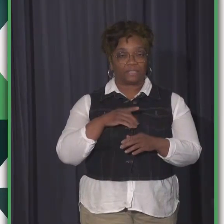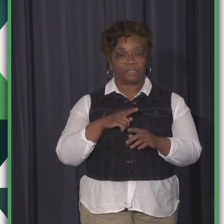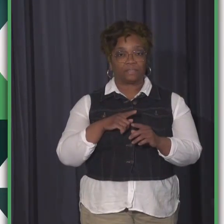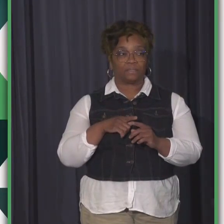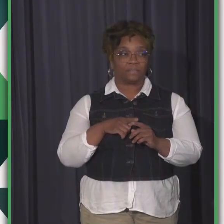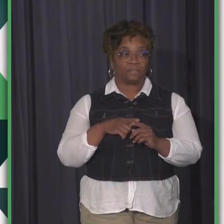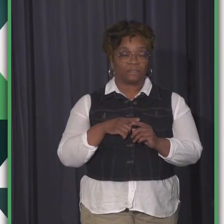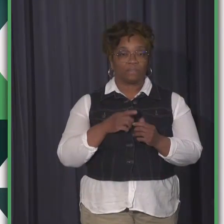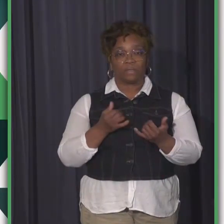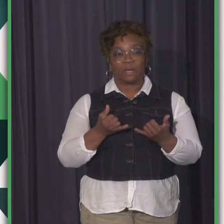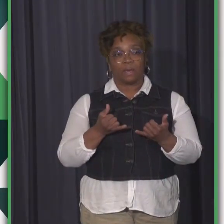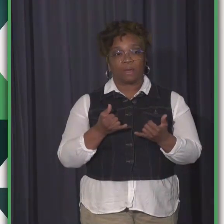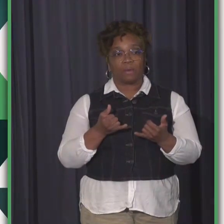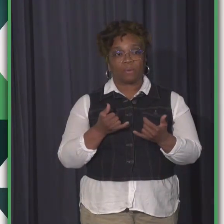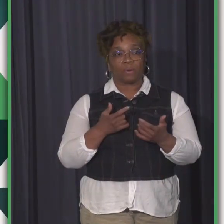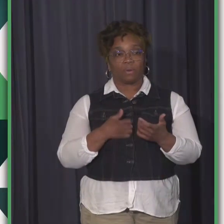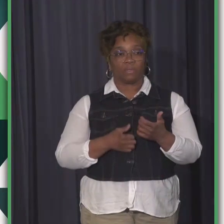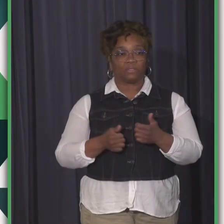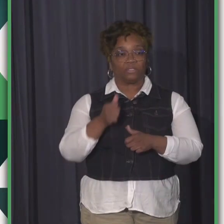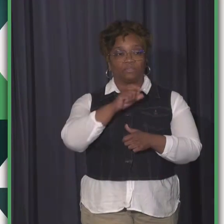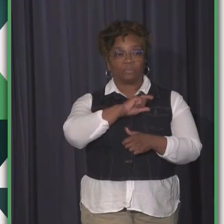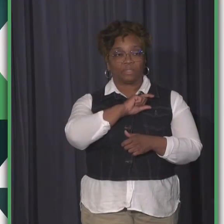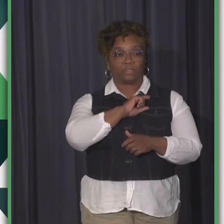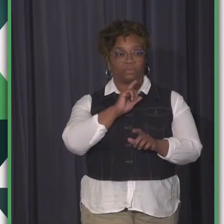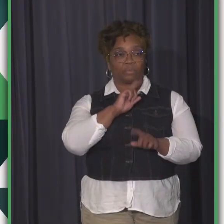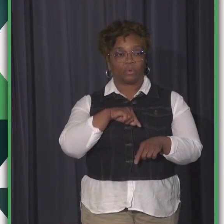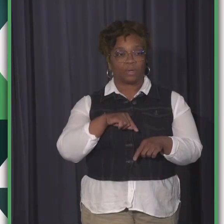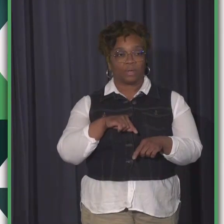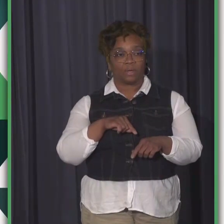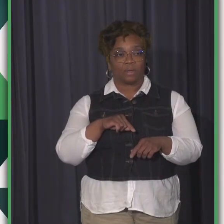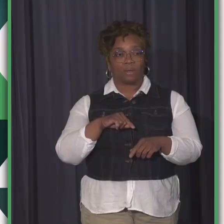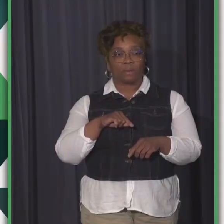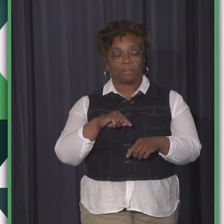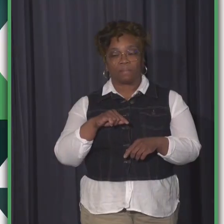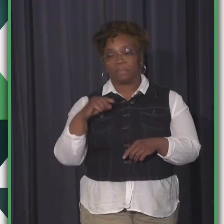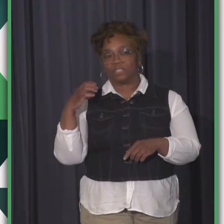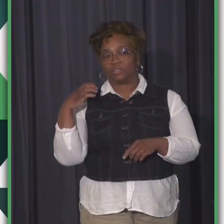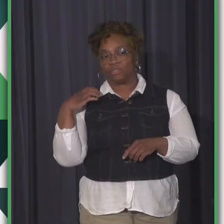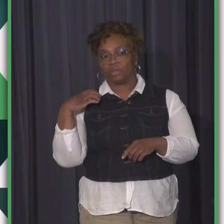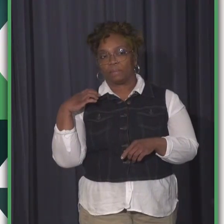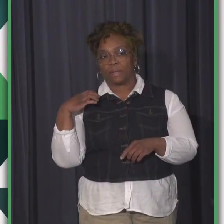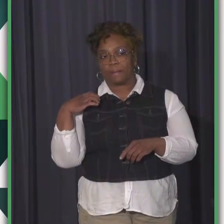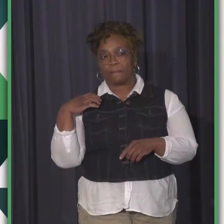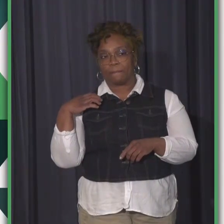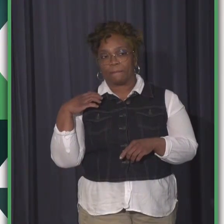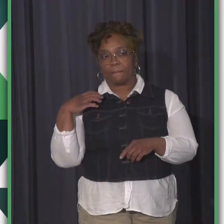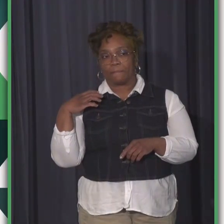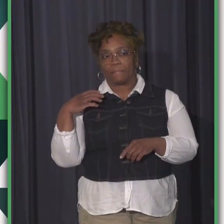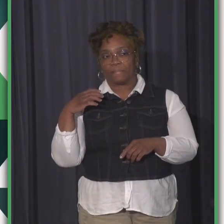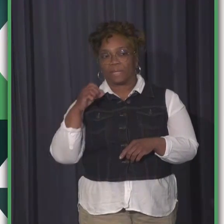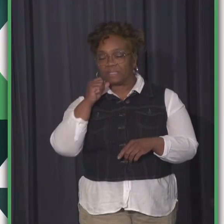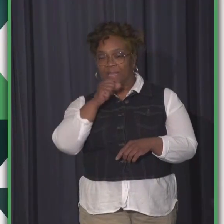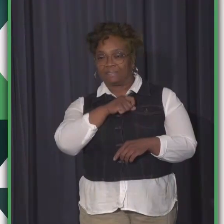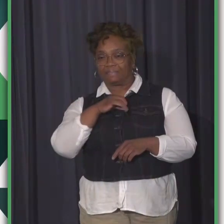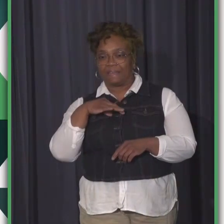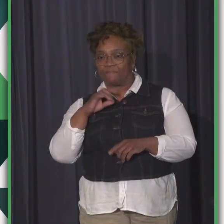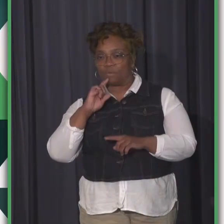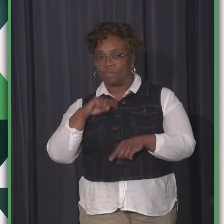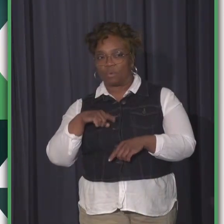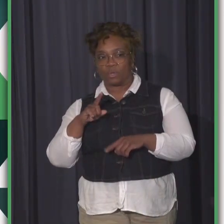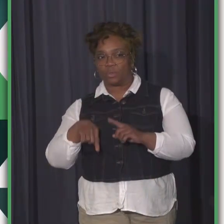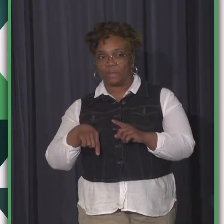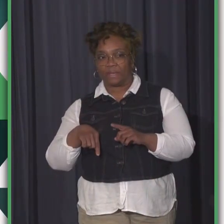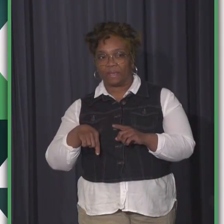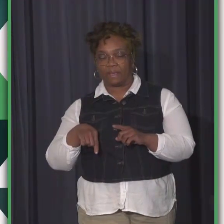the Chief of Police report. Thank you, Mr. Chairman. Yes. That's not a staff report. You can't do that according to the